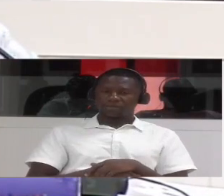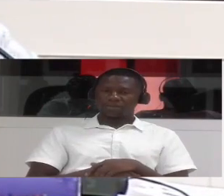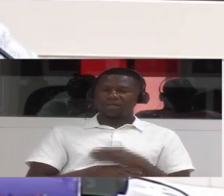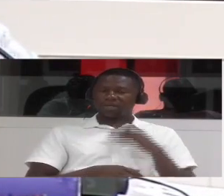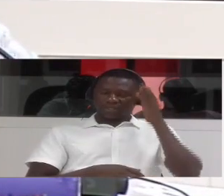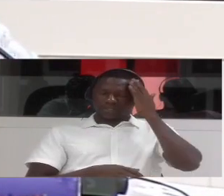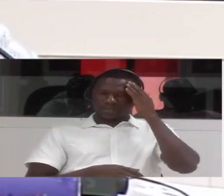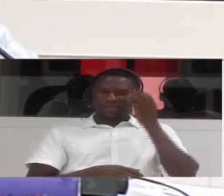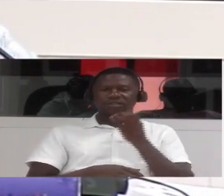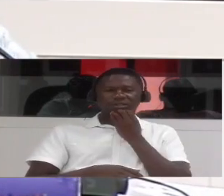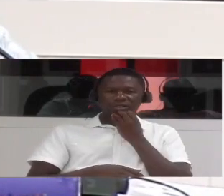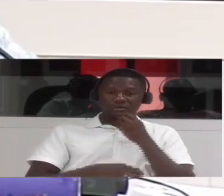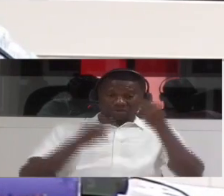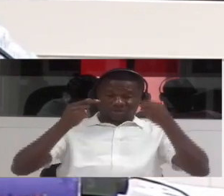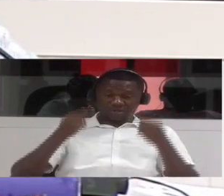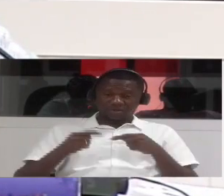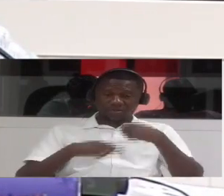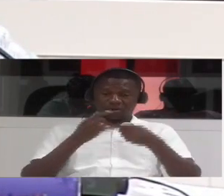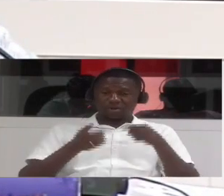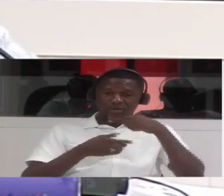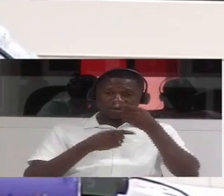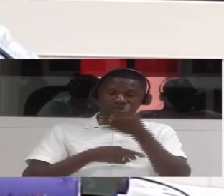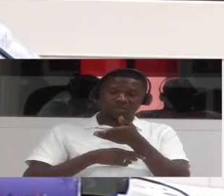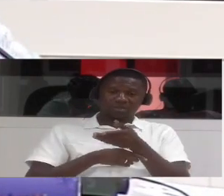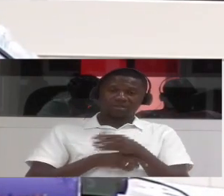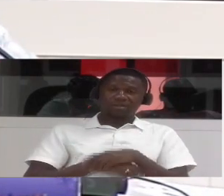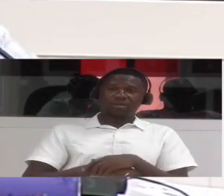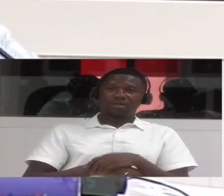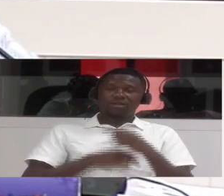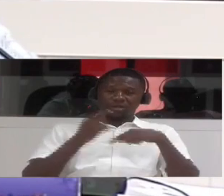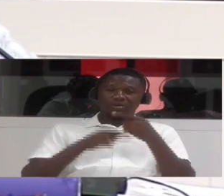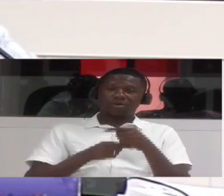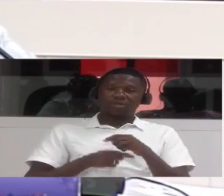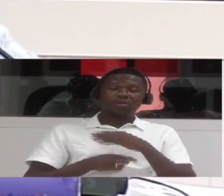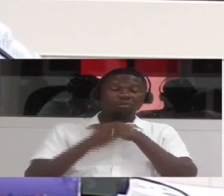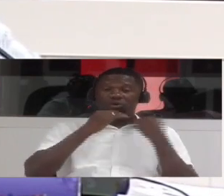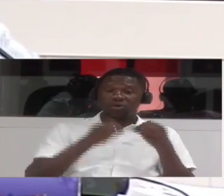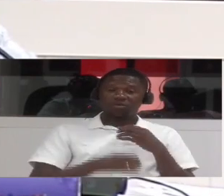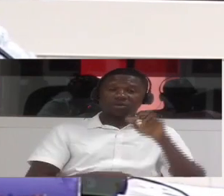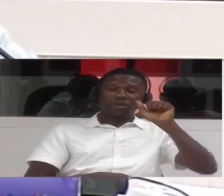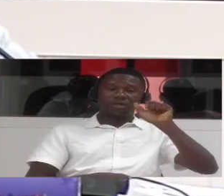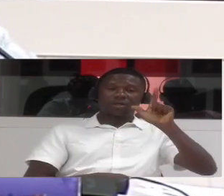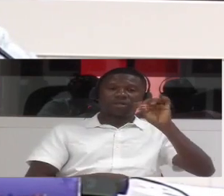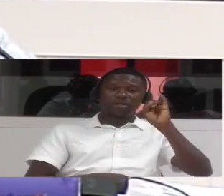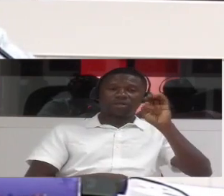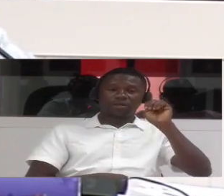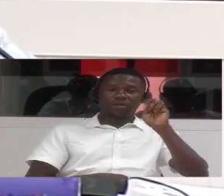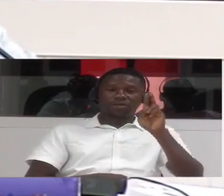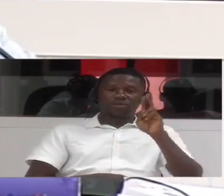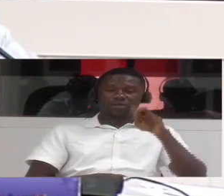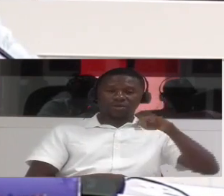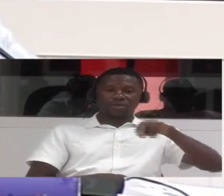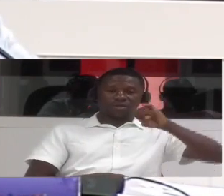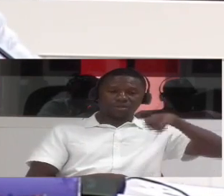Dabo testified about this particular one. Oh, okay, this was the murder of Aliou Ndiaye. The murder of Aliou Ndiaye, yes. Yes, please go ahead. Tell us more about